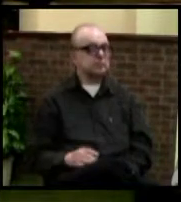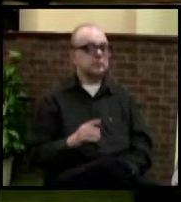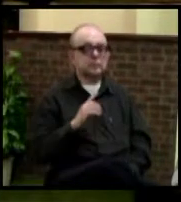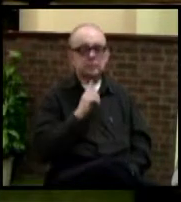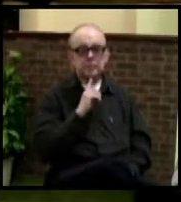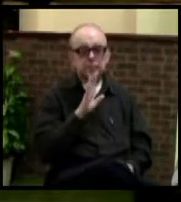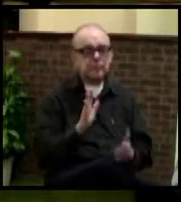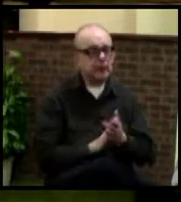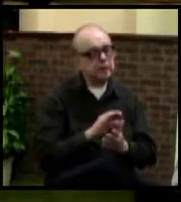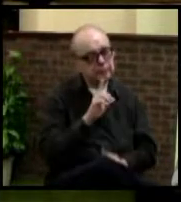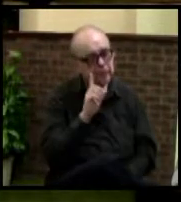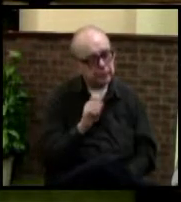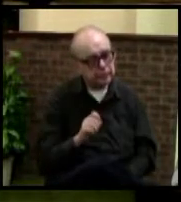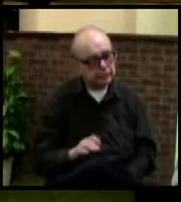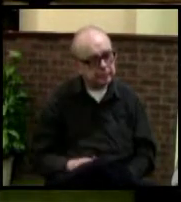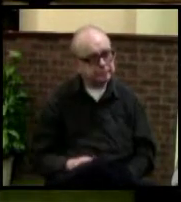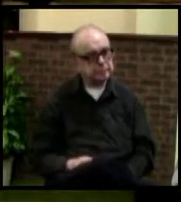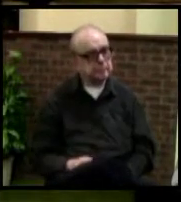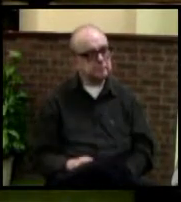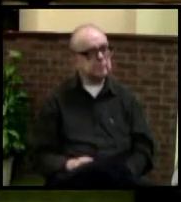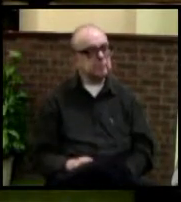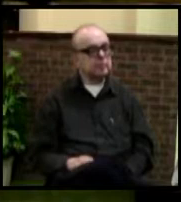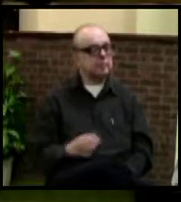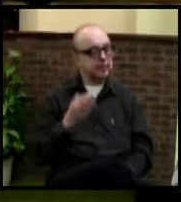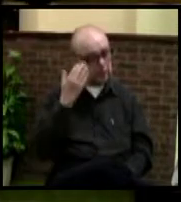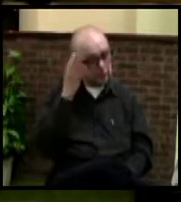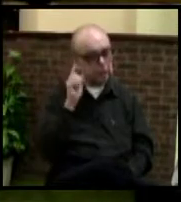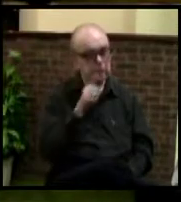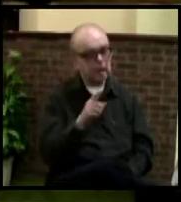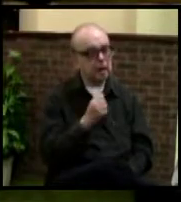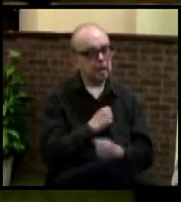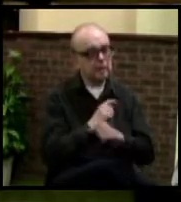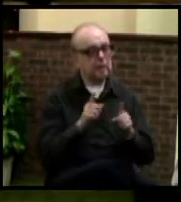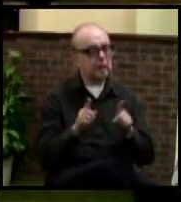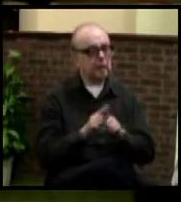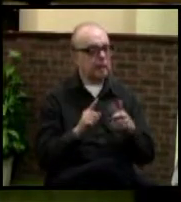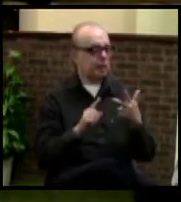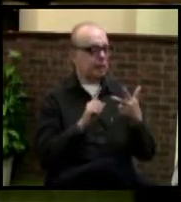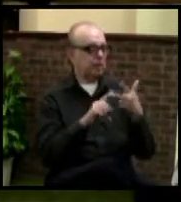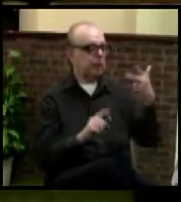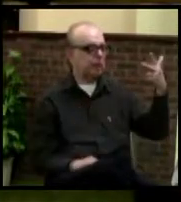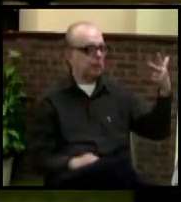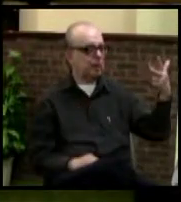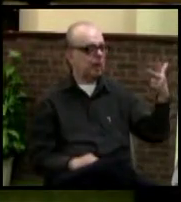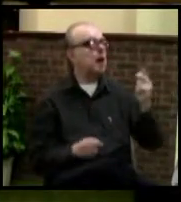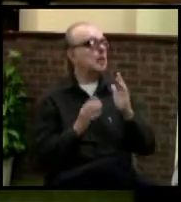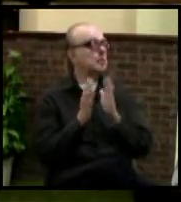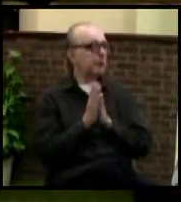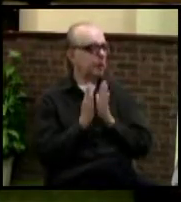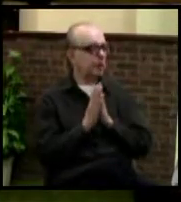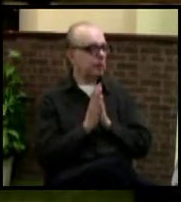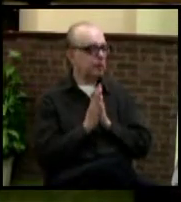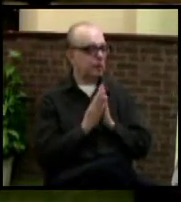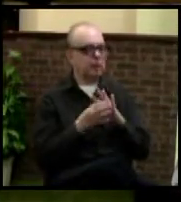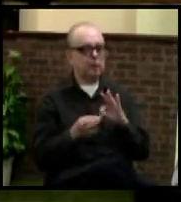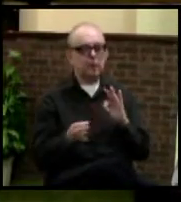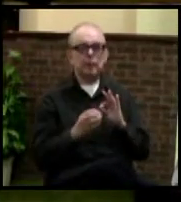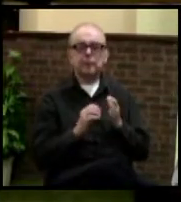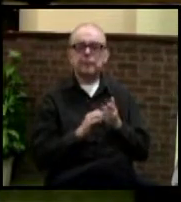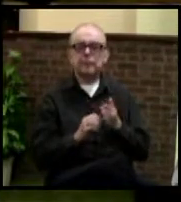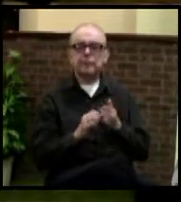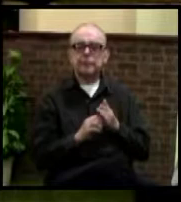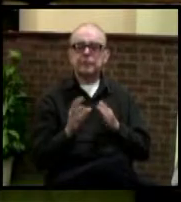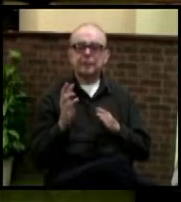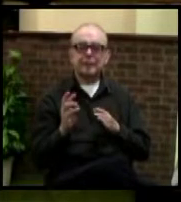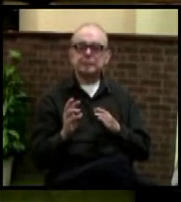Matter of fact, he asked that question. Don't you know that I love you as much? Number three is prayer, found in verse number